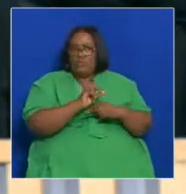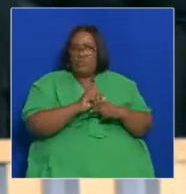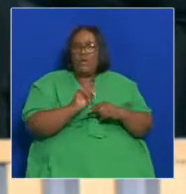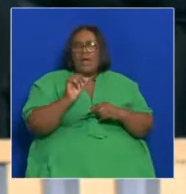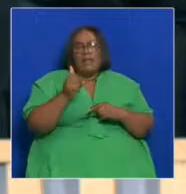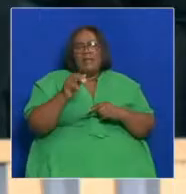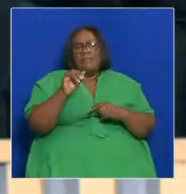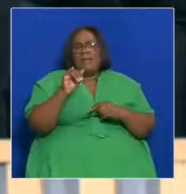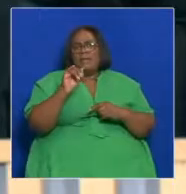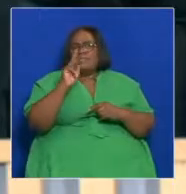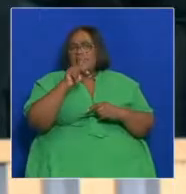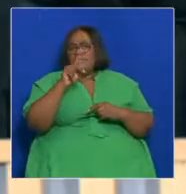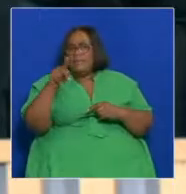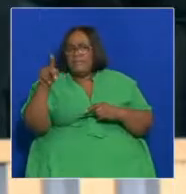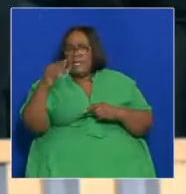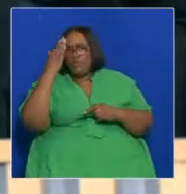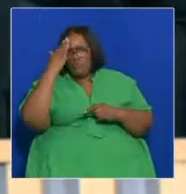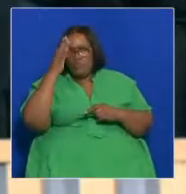as if